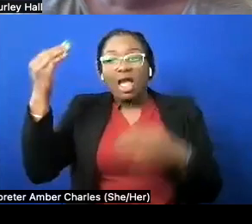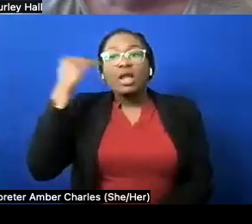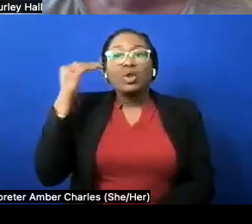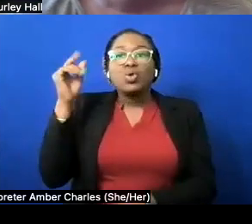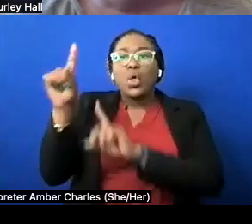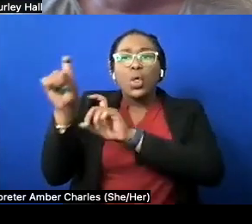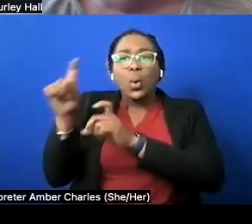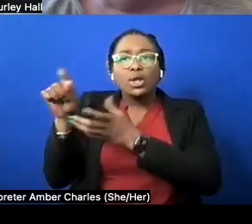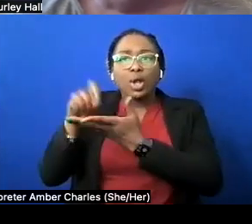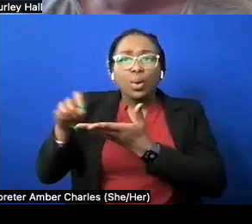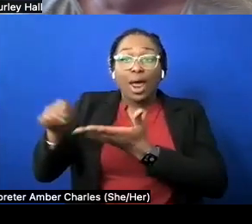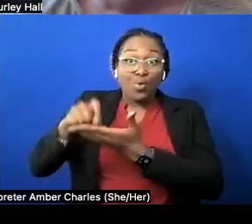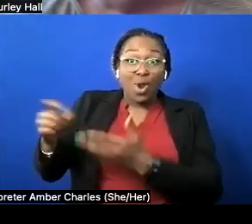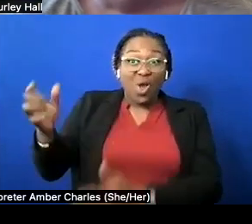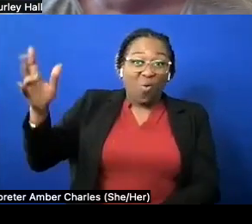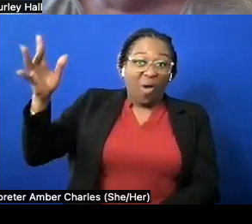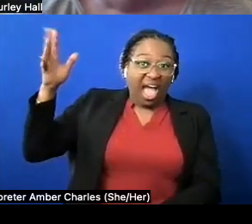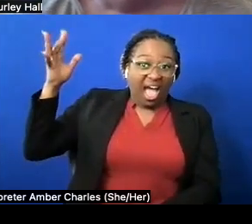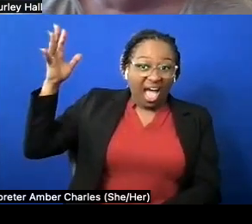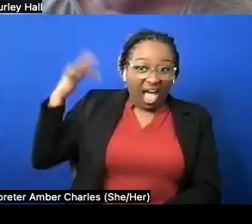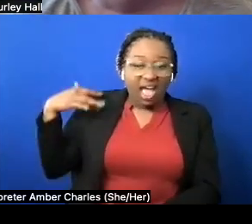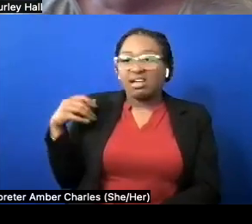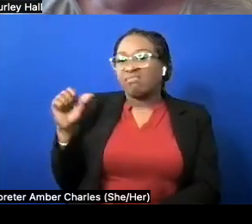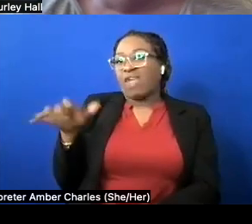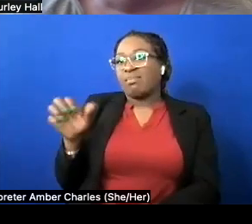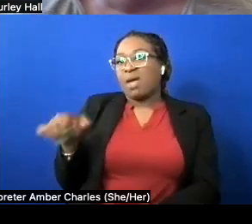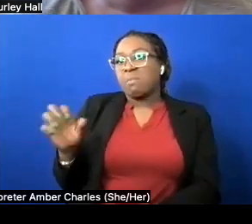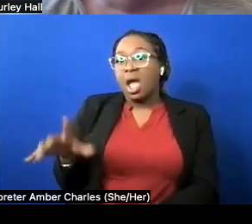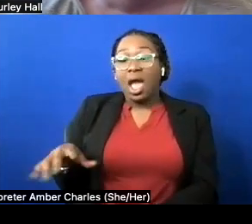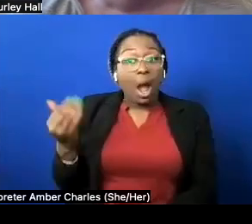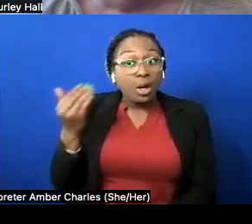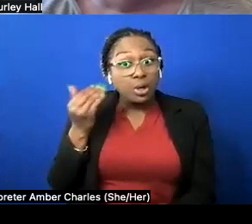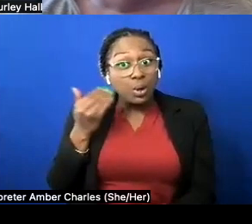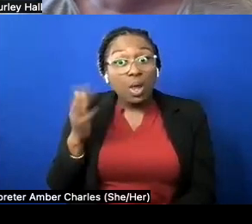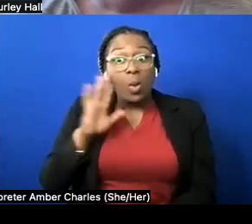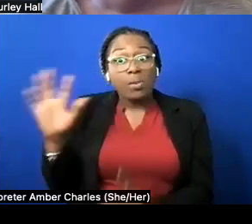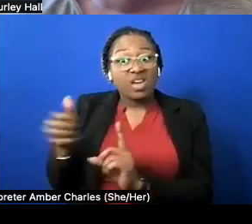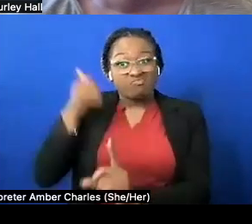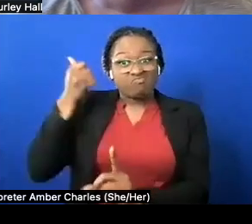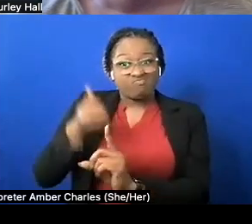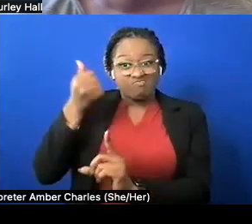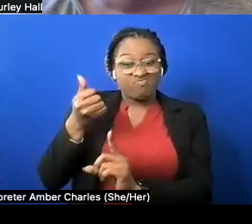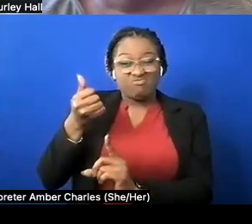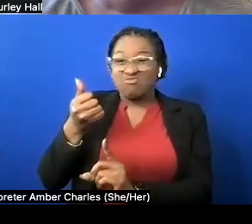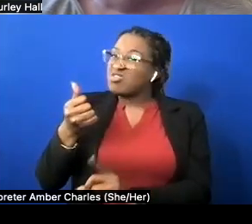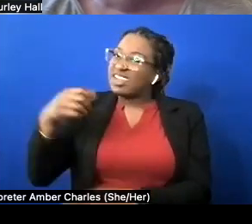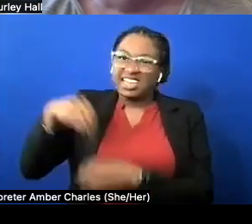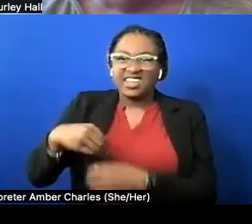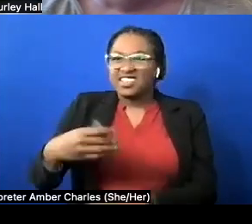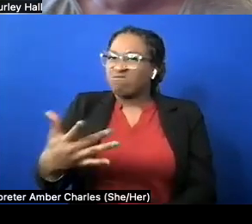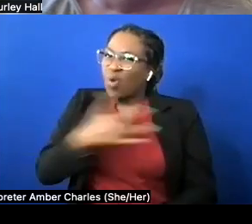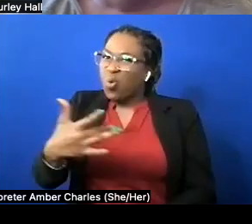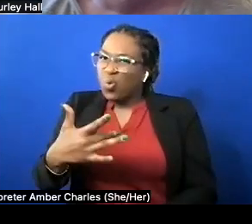wrote, and I wrote these a while ago, just like, and I knew they were gonna hit me right in the fucking chest.